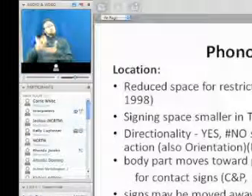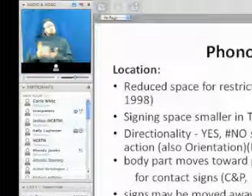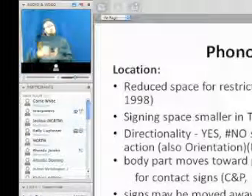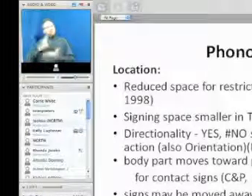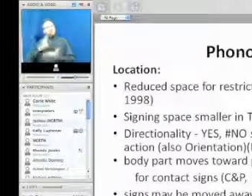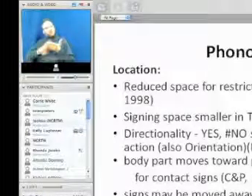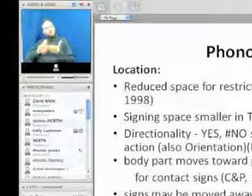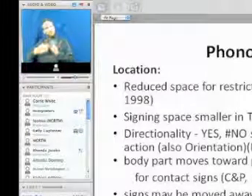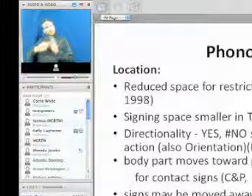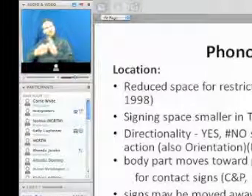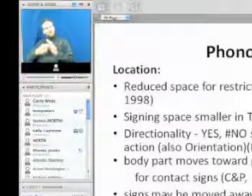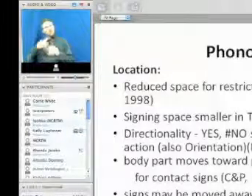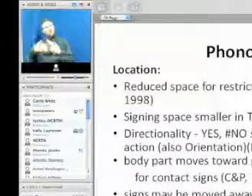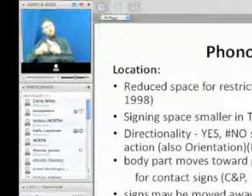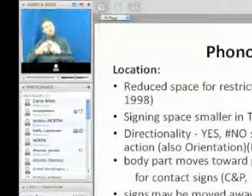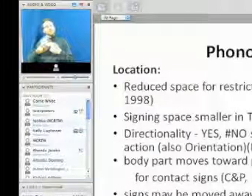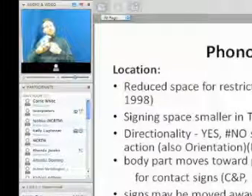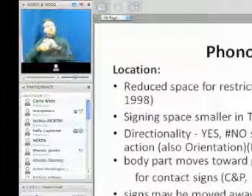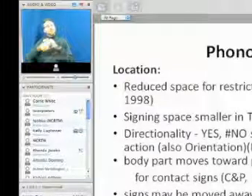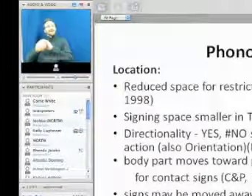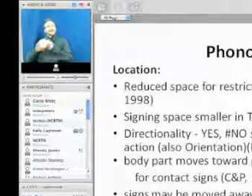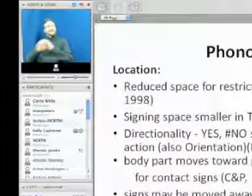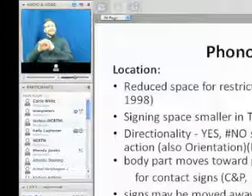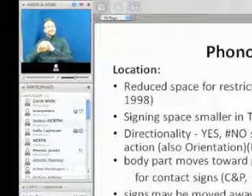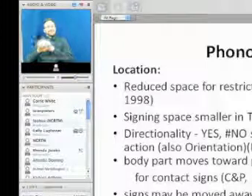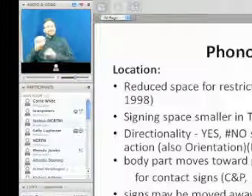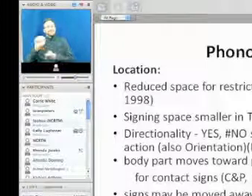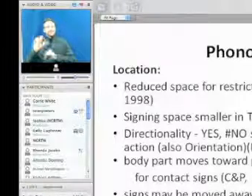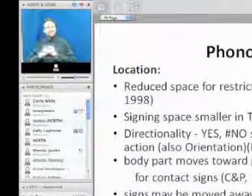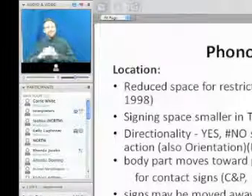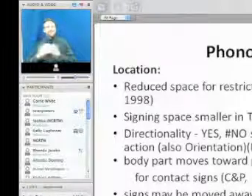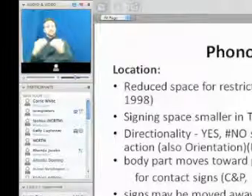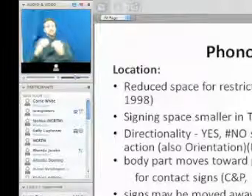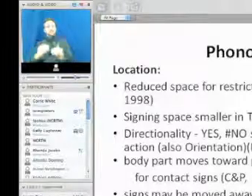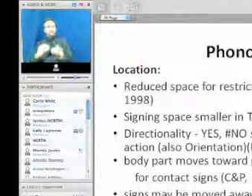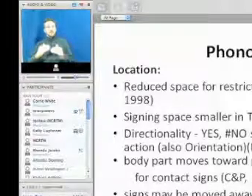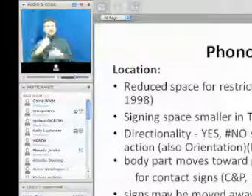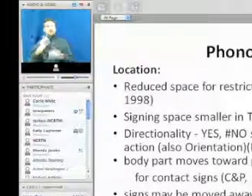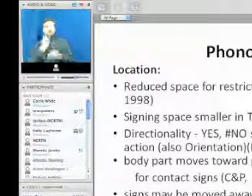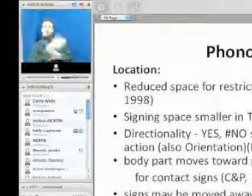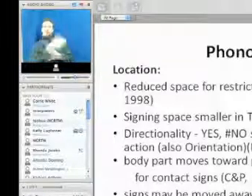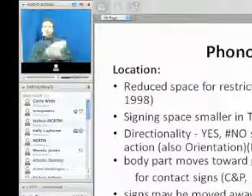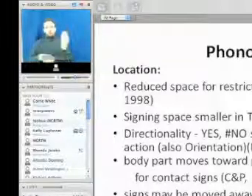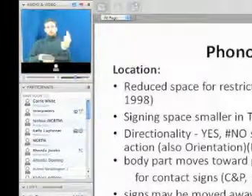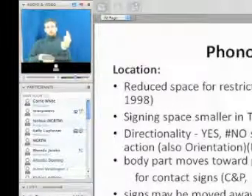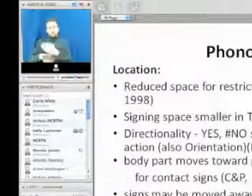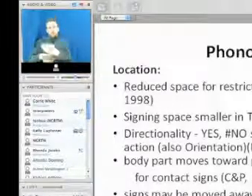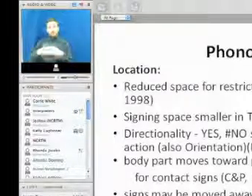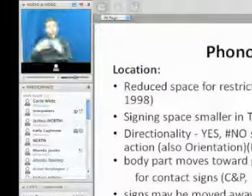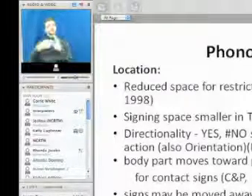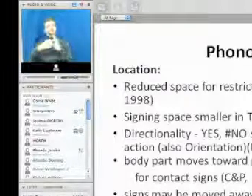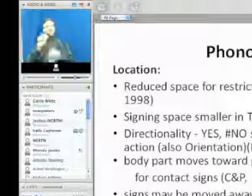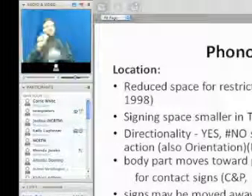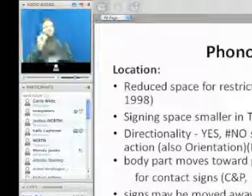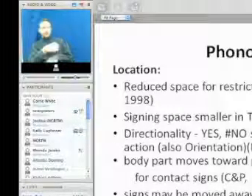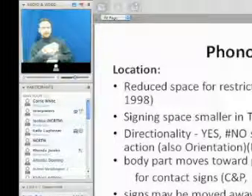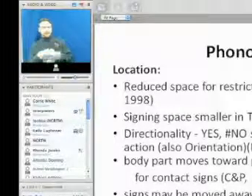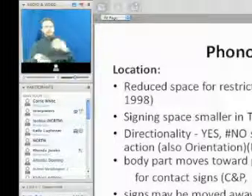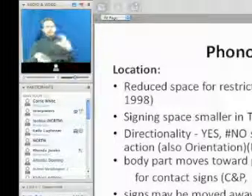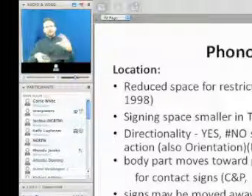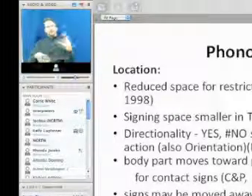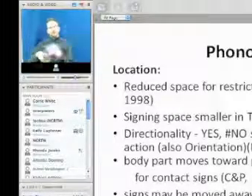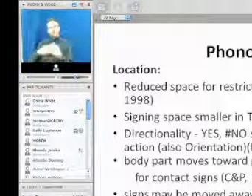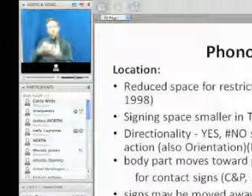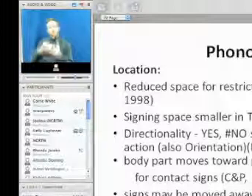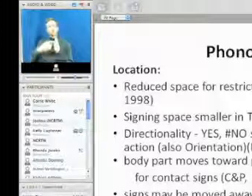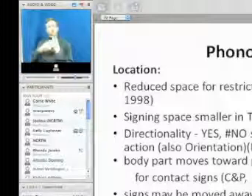ASL. Directionality, yes, no, showing constructed action. You saw some of that. Body parts moving